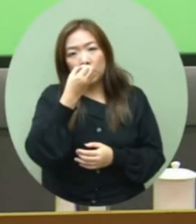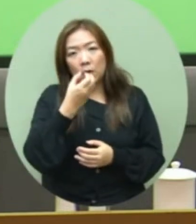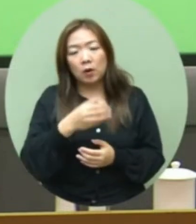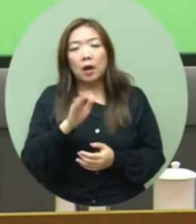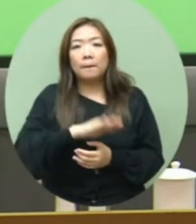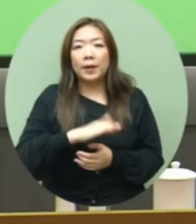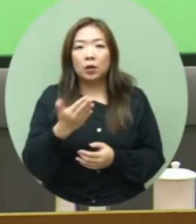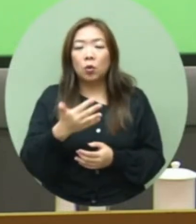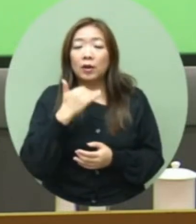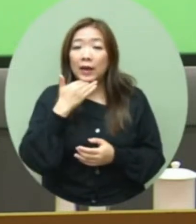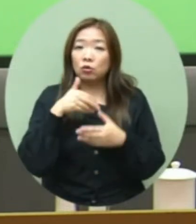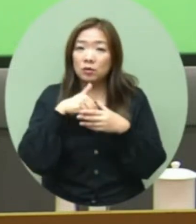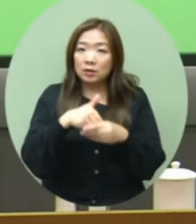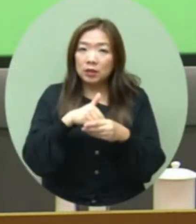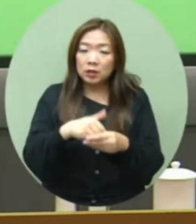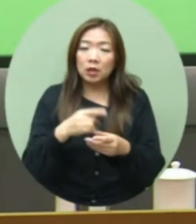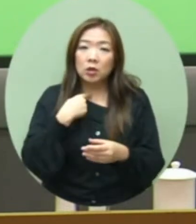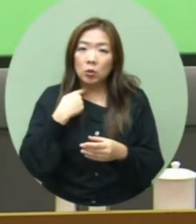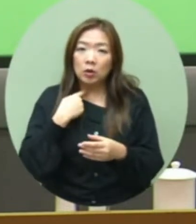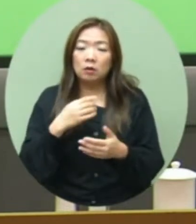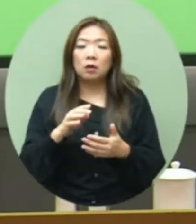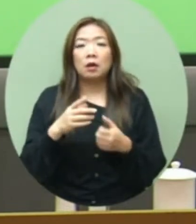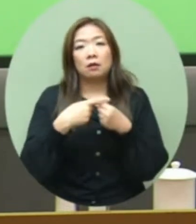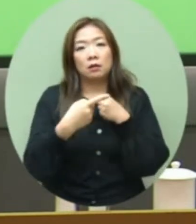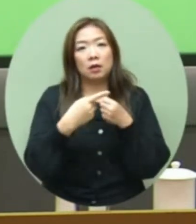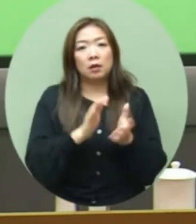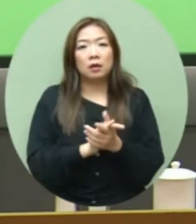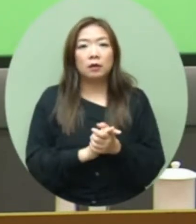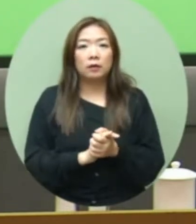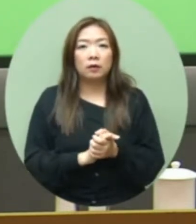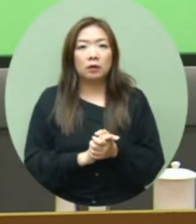There are talented people. They want to come here,